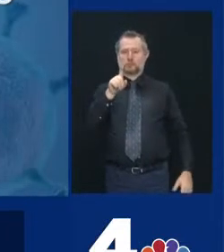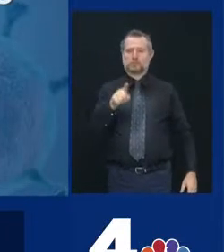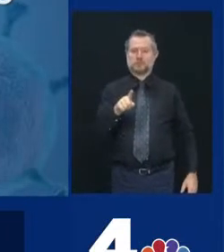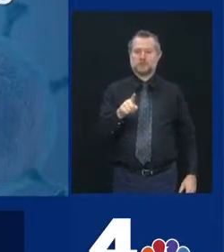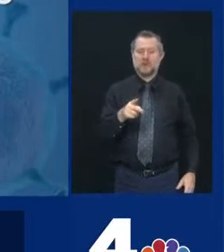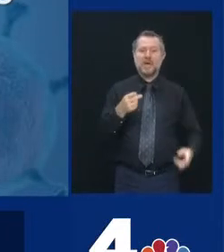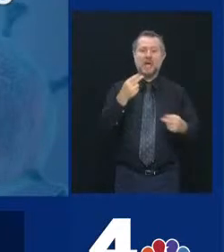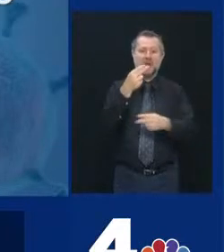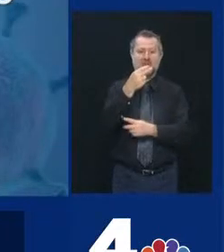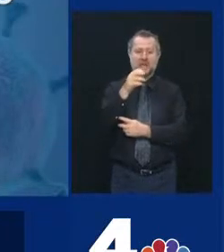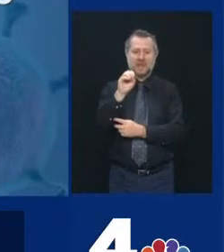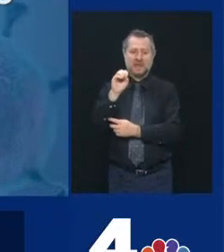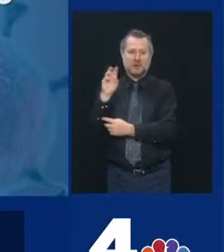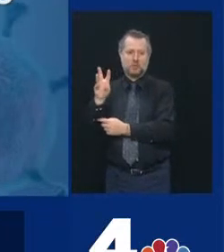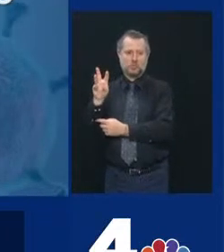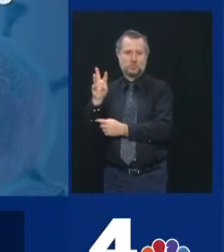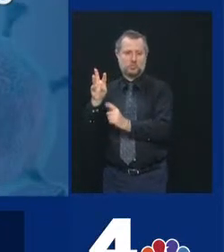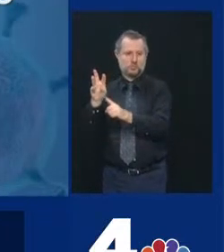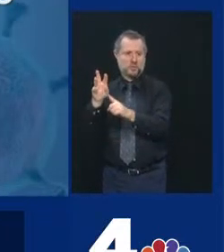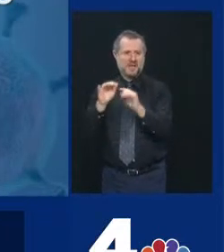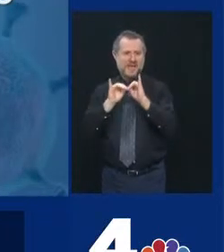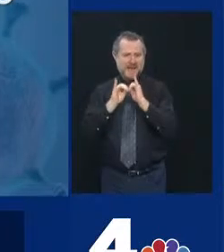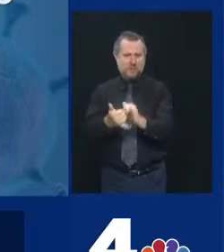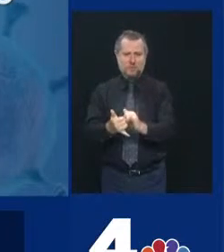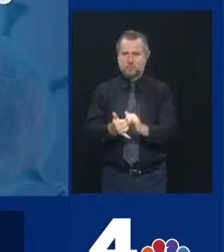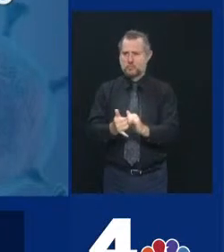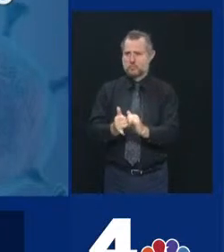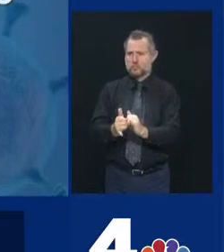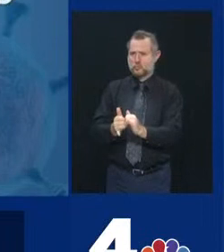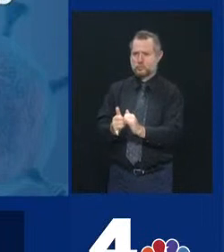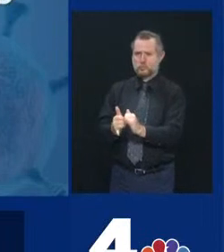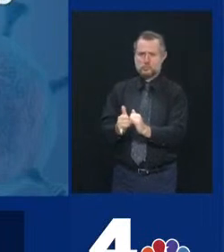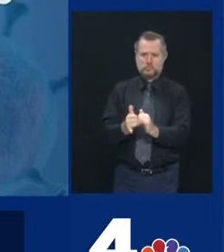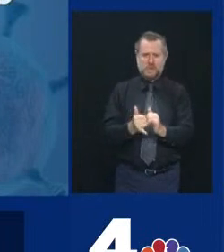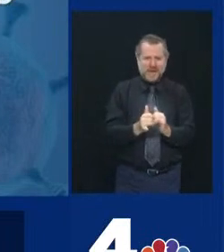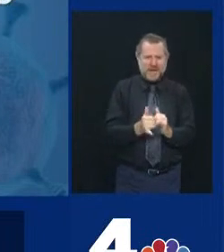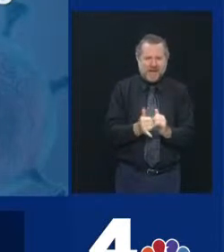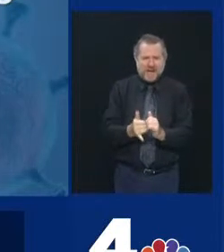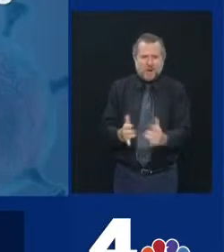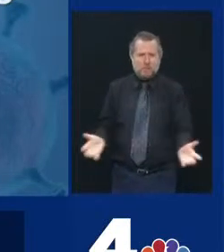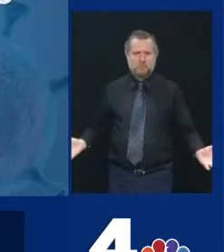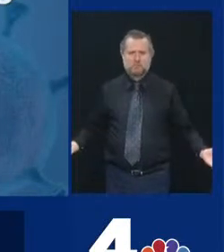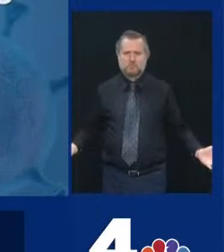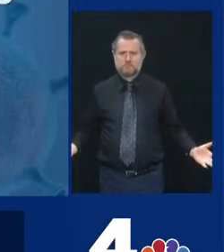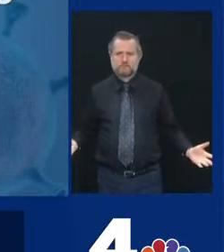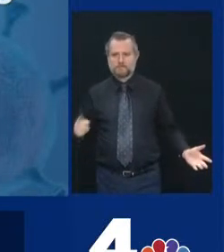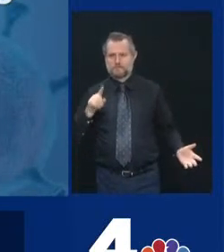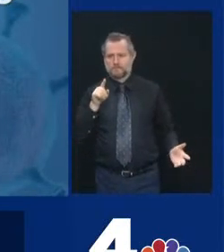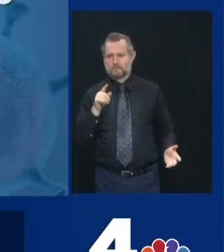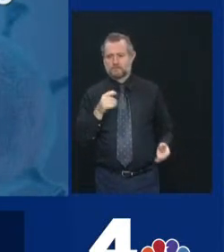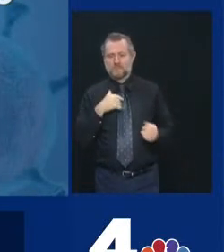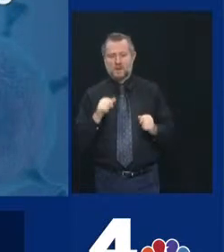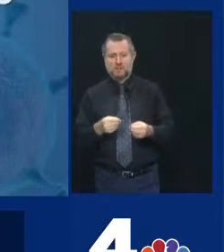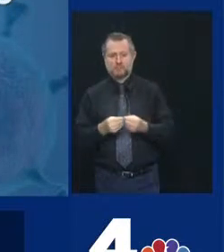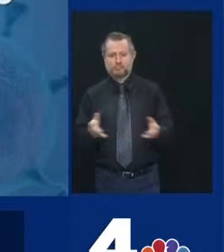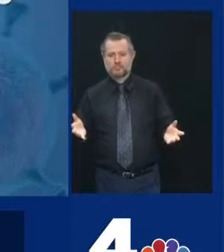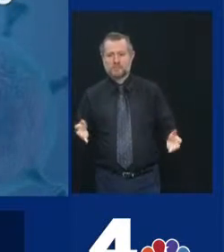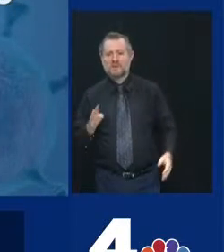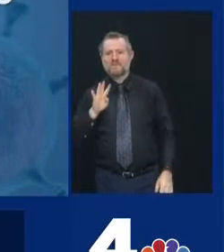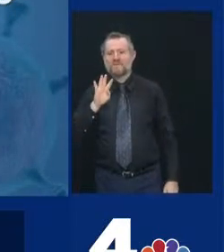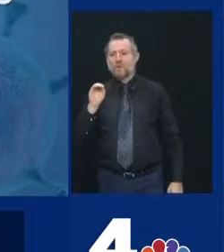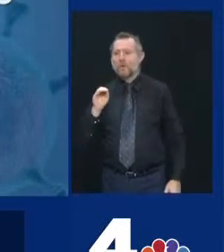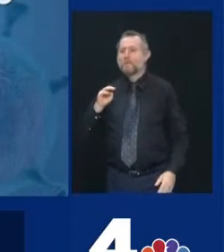it? How do you do it? The devil is in the details. How do you administer 40